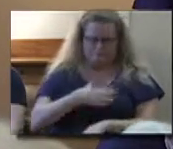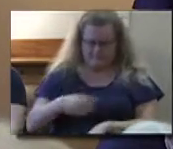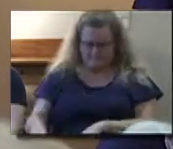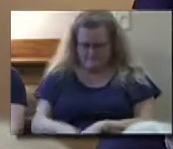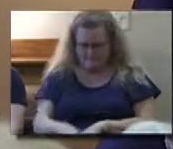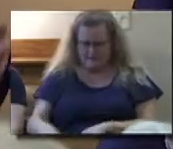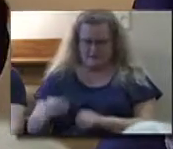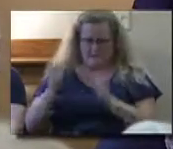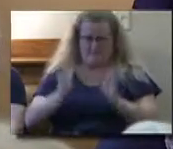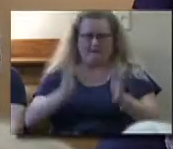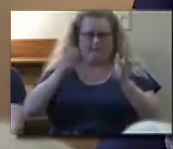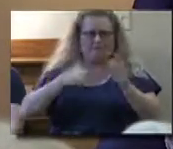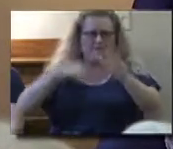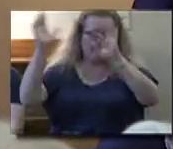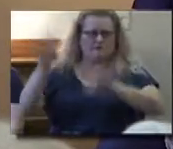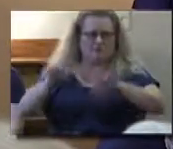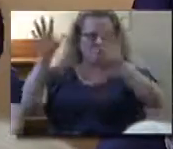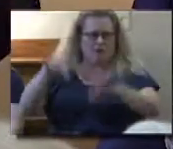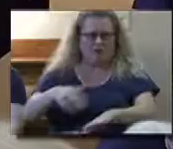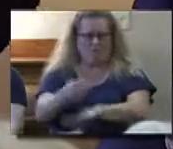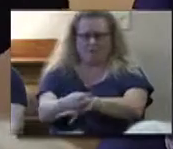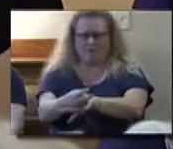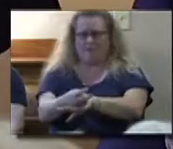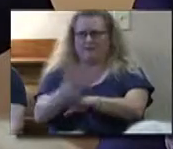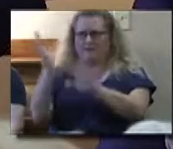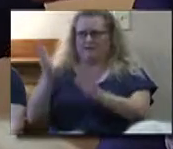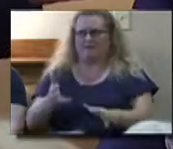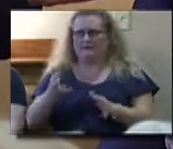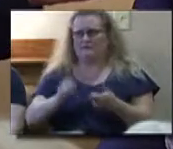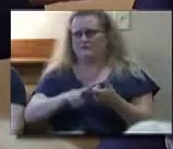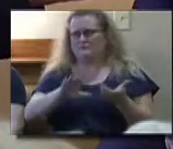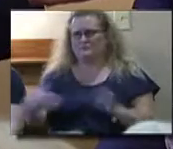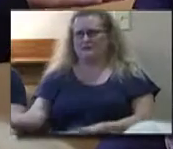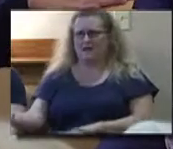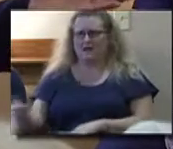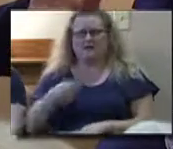die. Well, that's the, I make it last longer, okay?